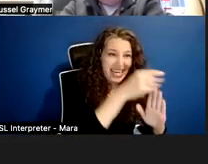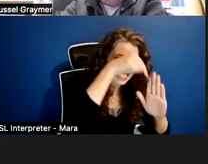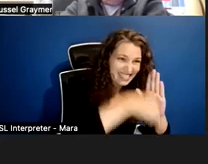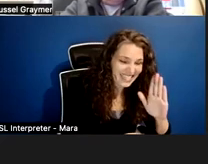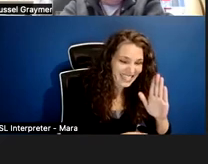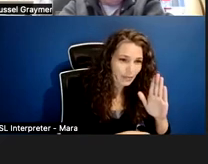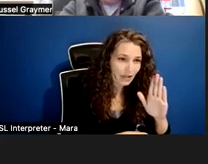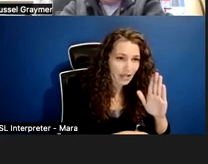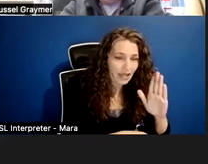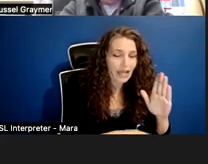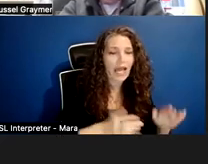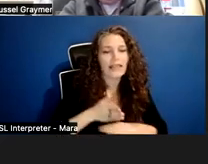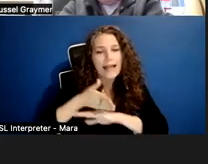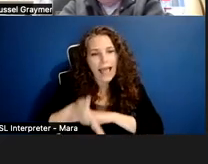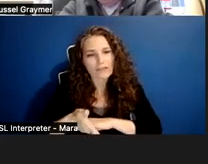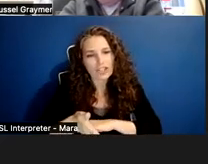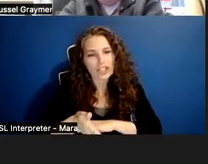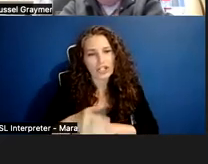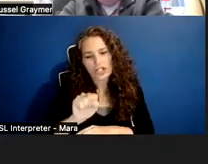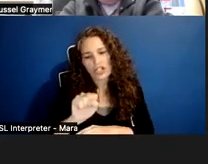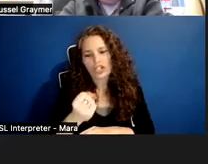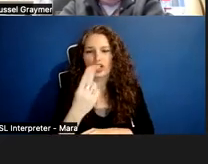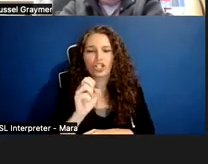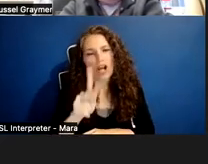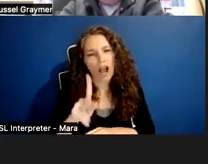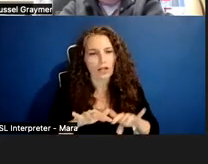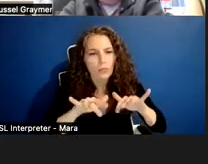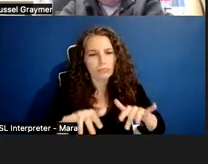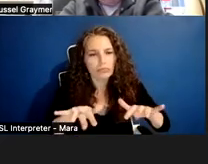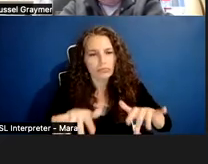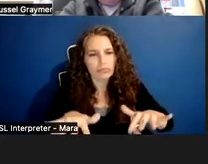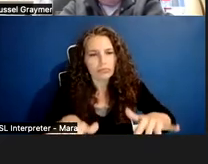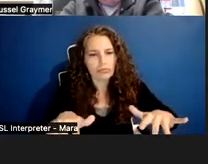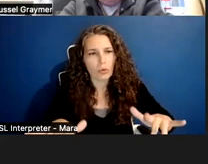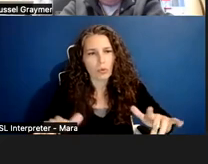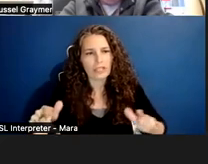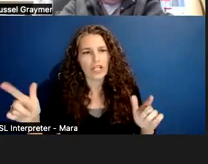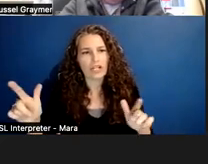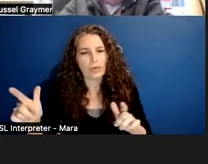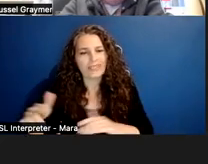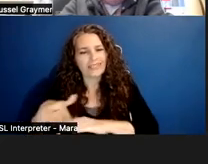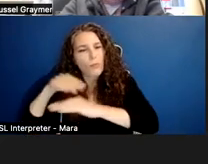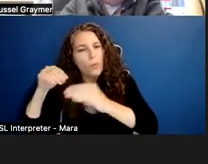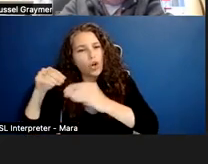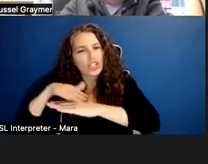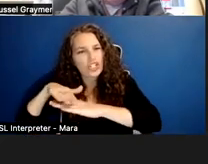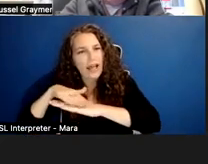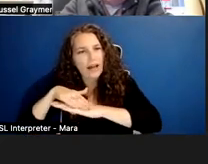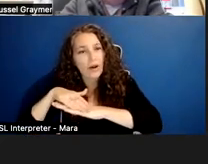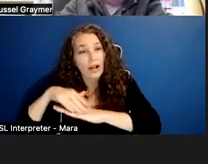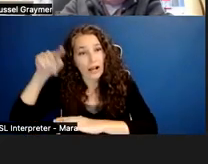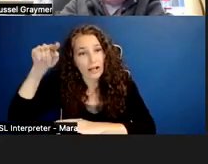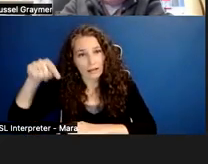became shallower, going off towards the oceanic fault on the bottom of the map, as well as